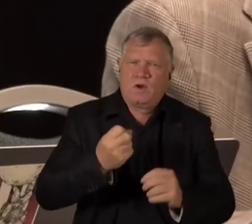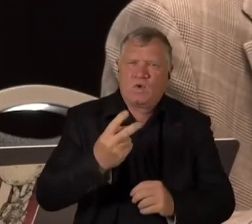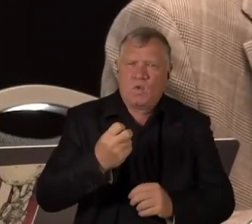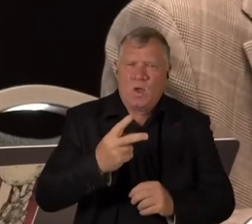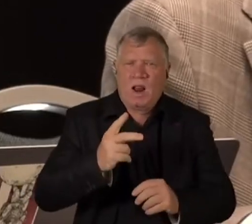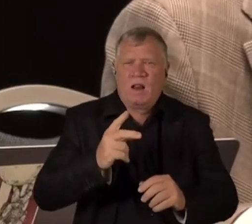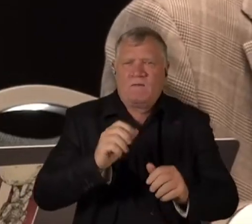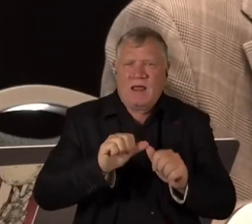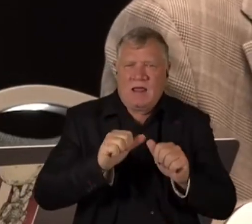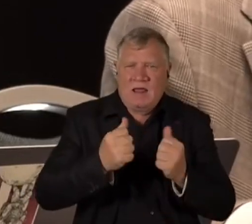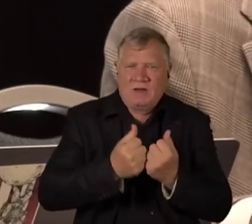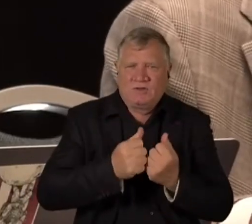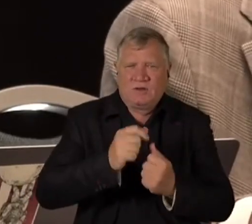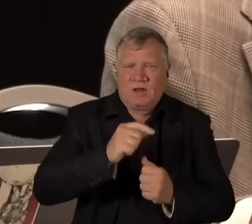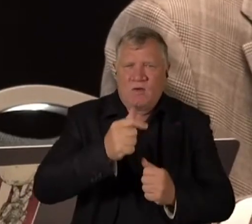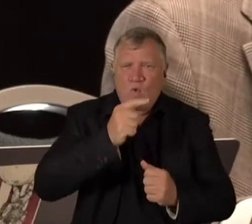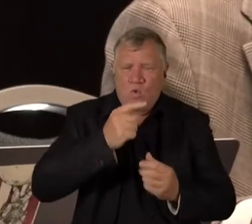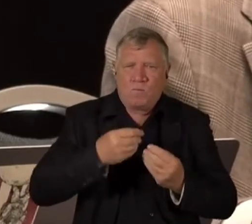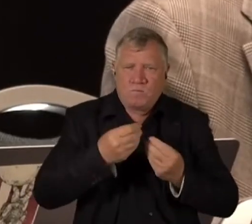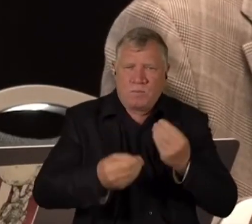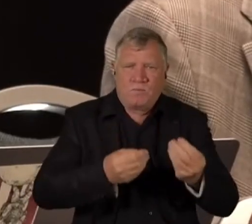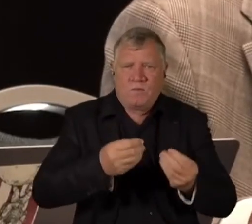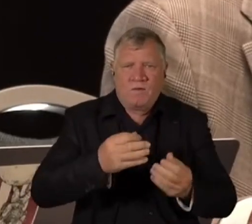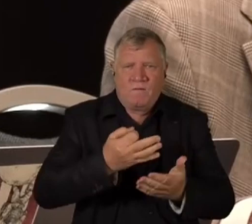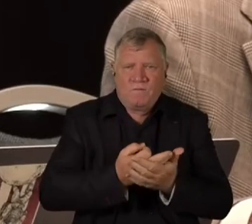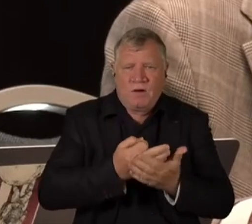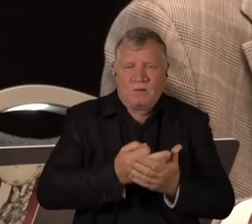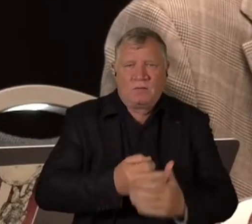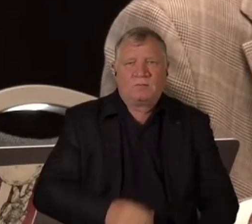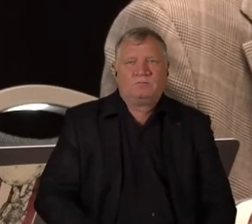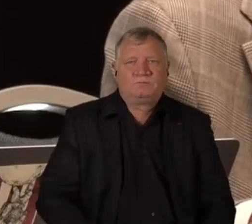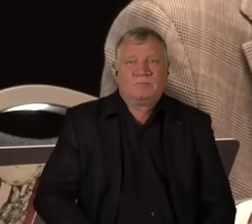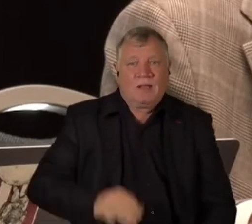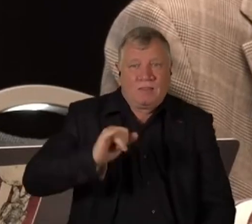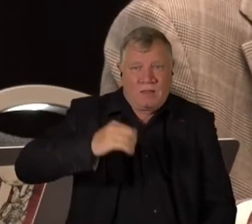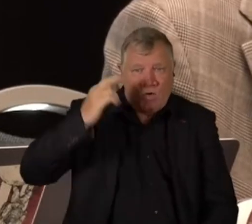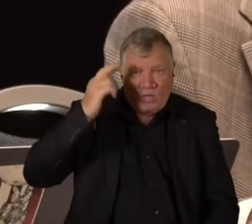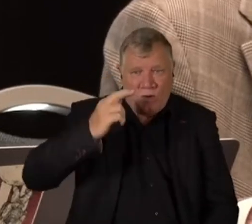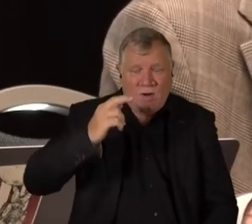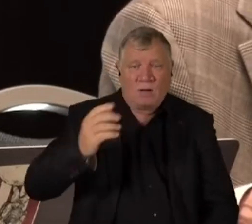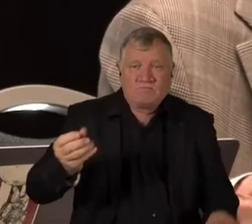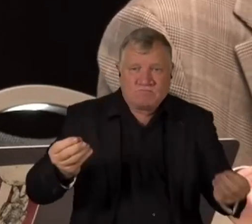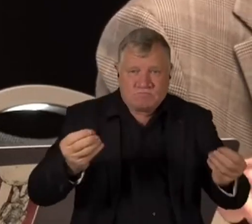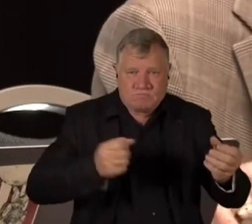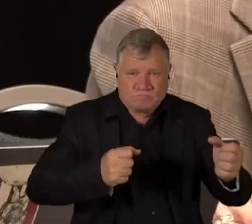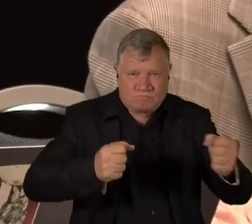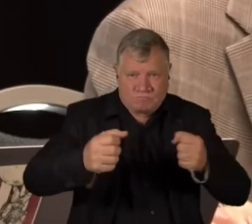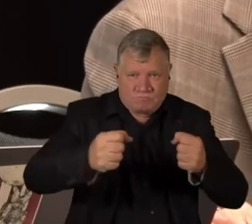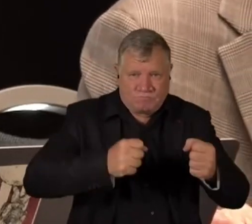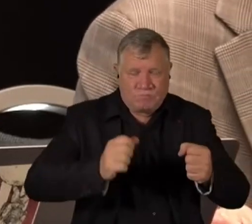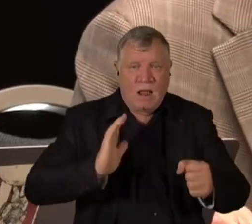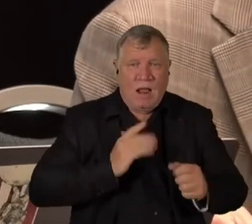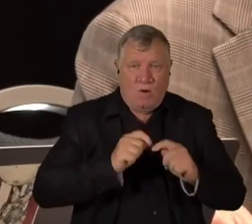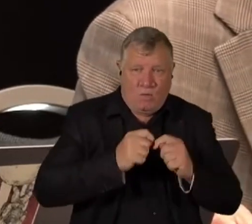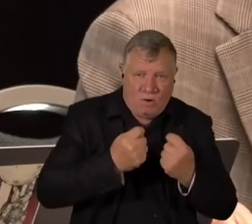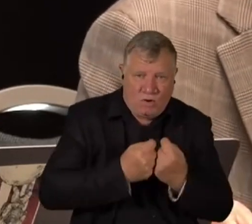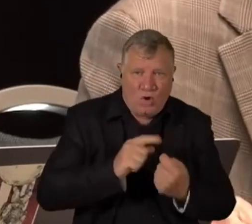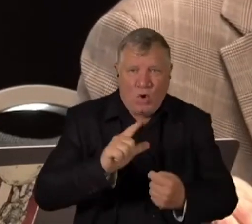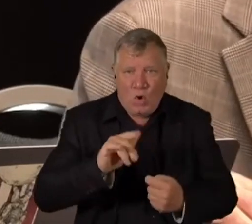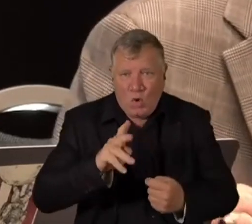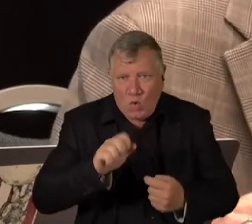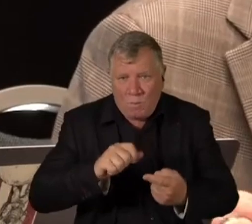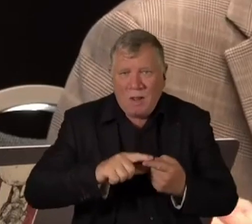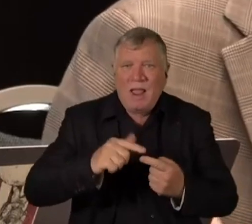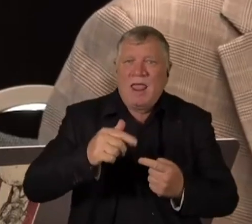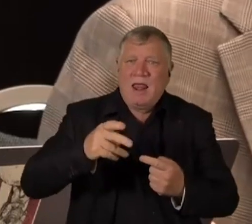deployment of funds. That is why the Oversight Board brought all the energy players together, our team and the government, LUMA and